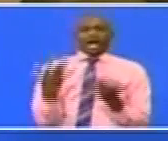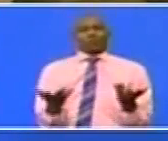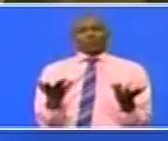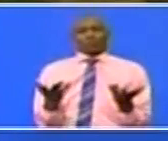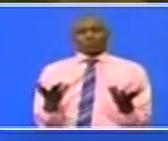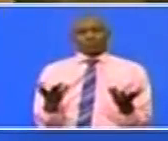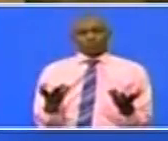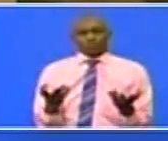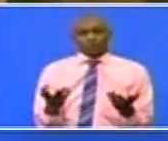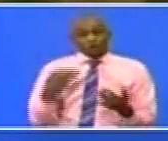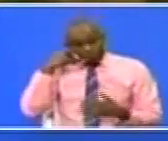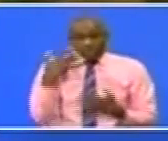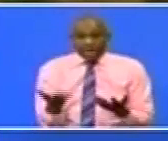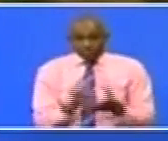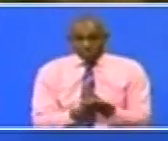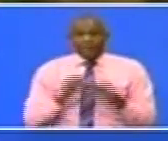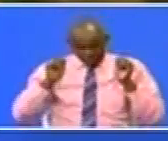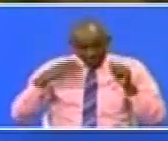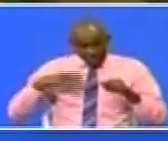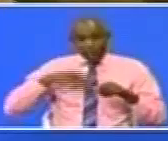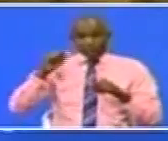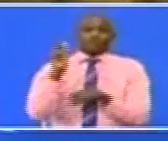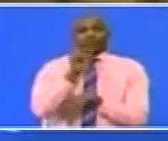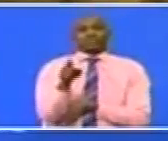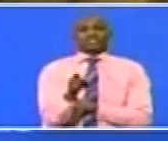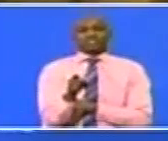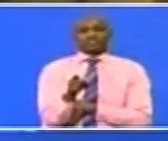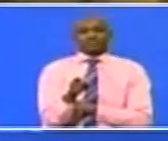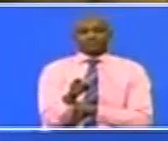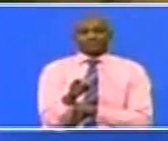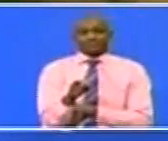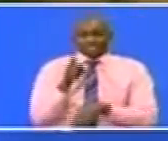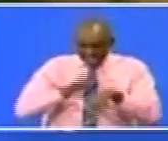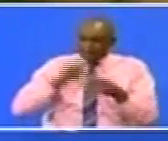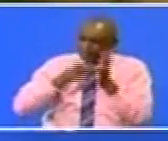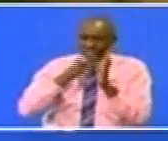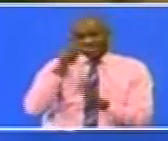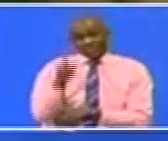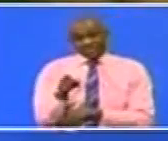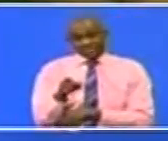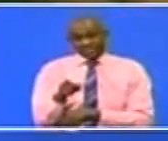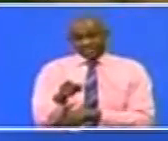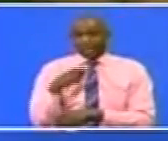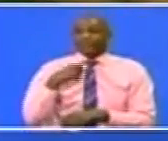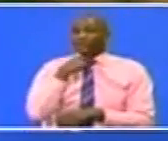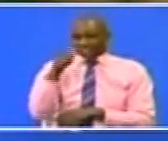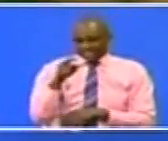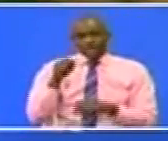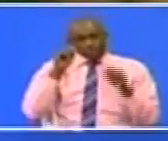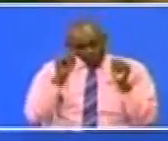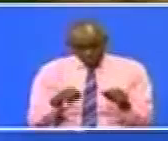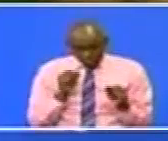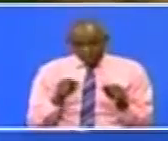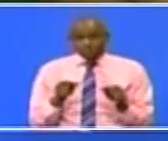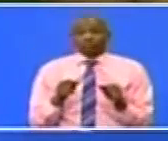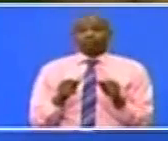physical aspect or a virtual aspect that people can be able to tap into? My role in this project is primarily doing the user